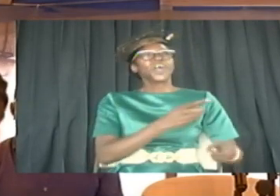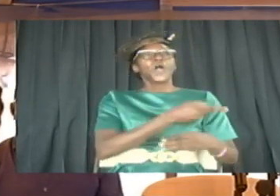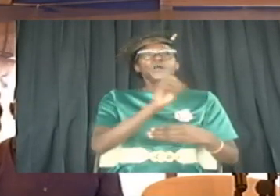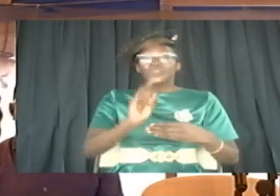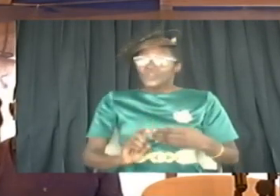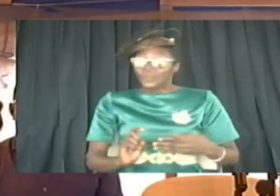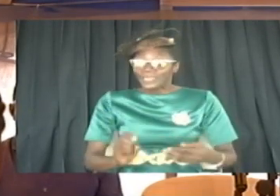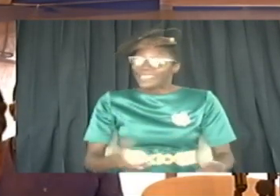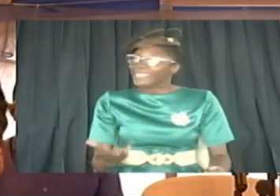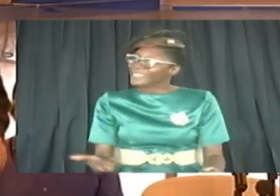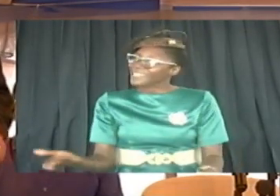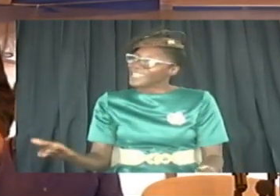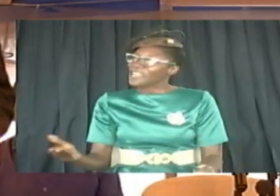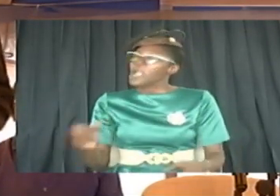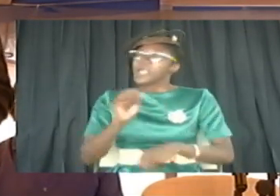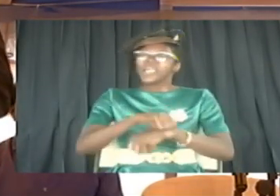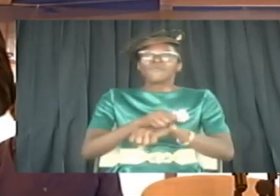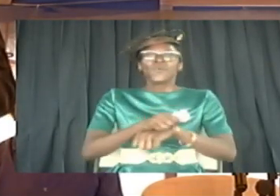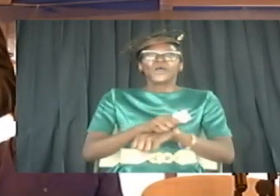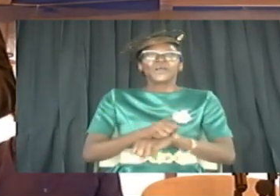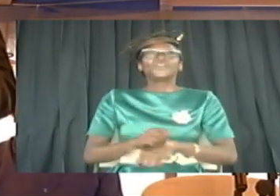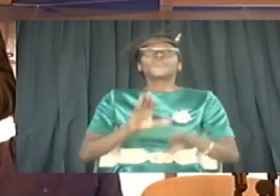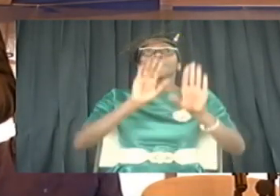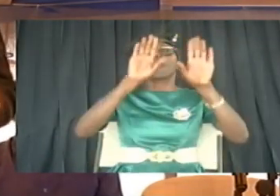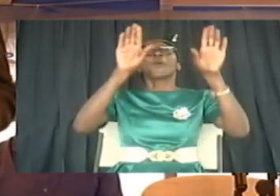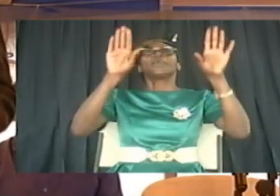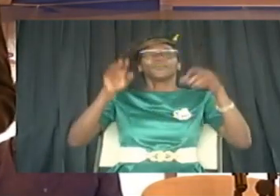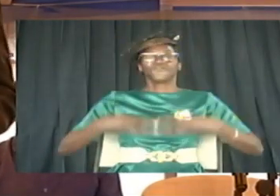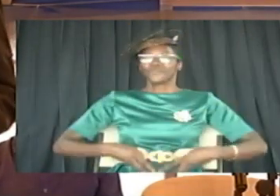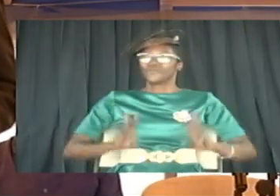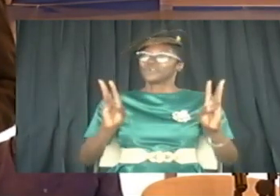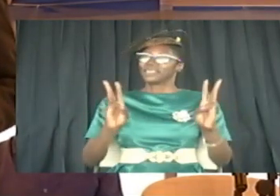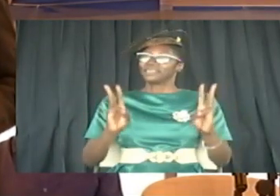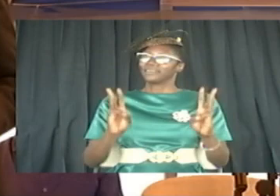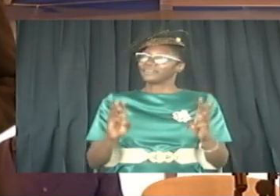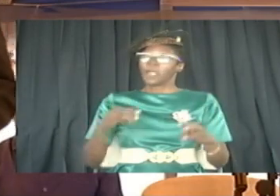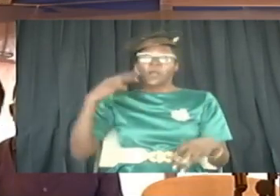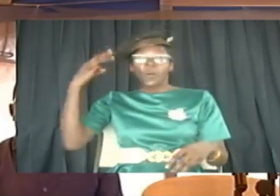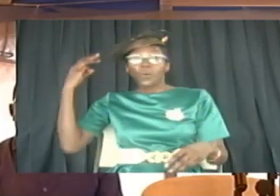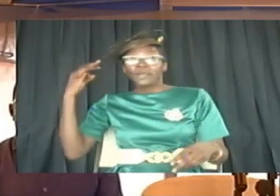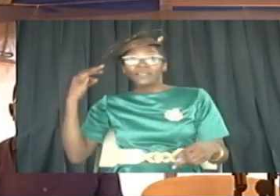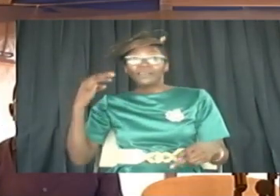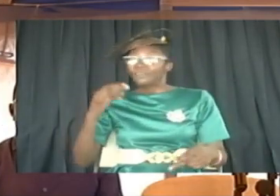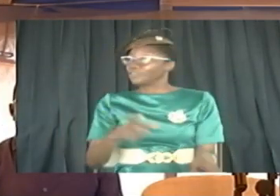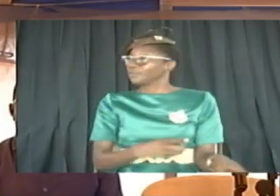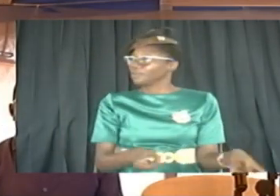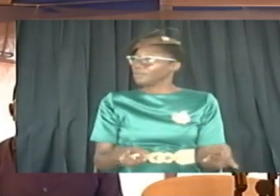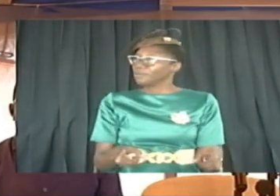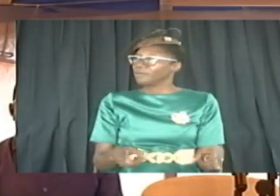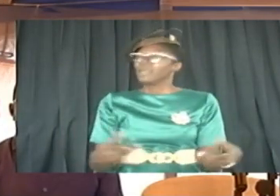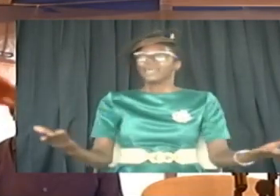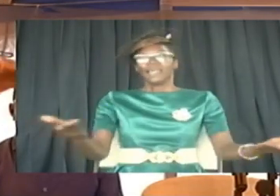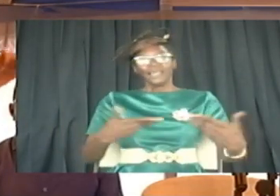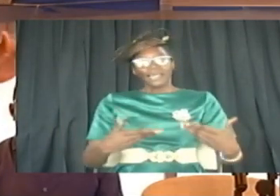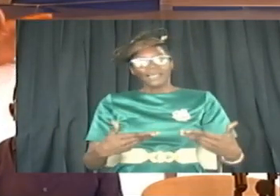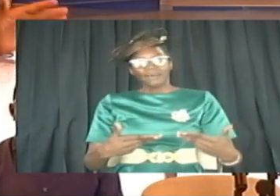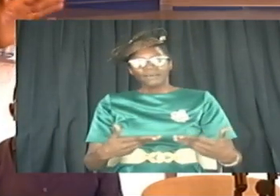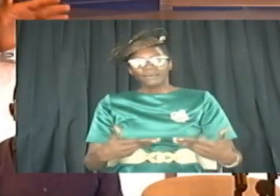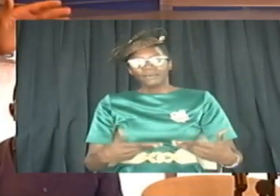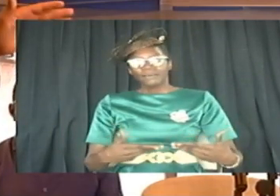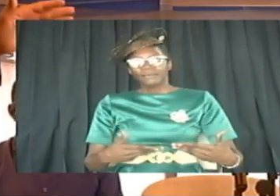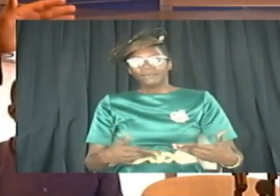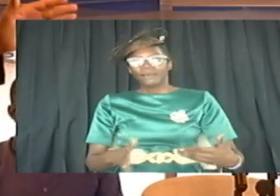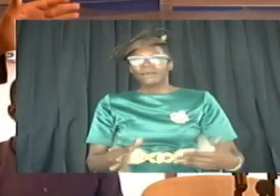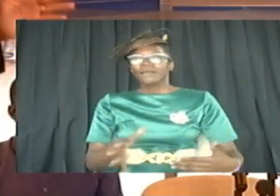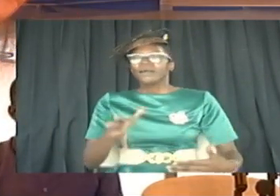in mysterious ways his wonders to perform. So here is a mother with her little